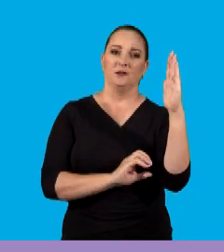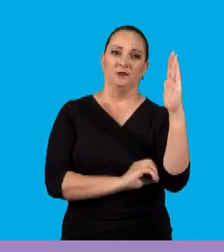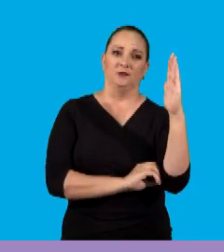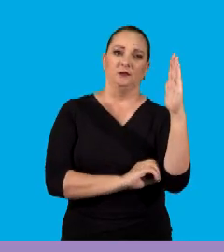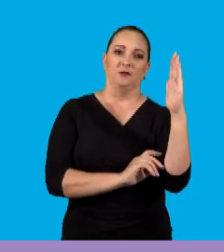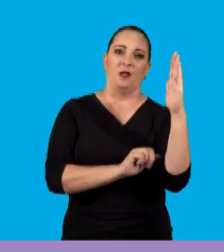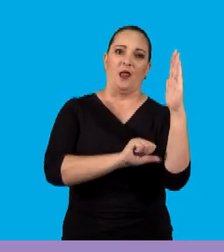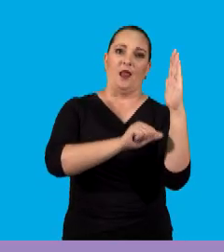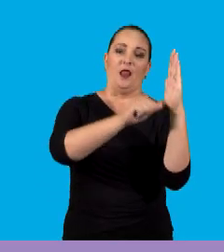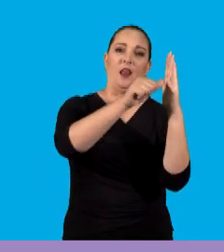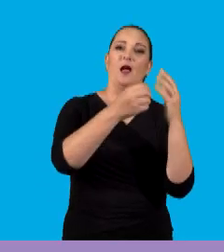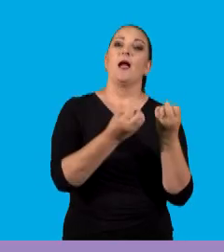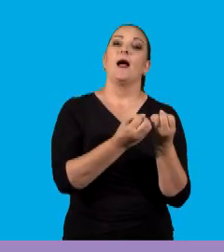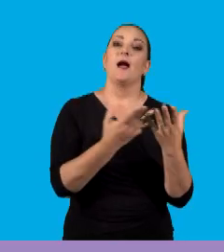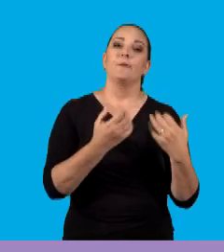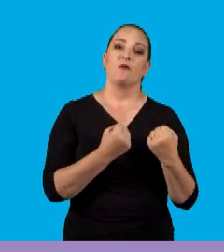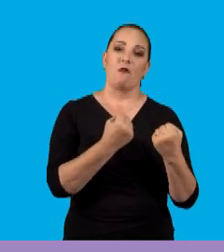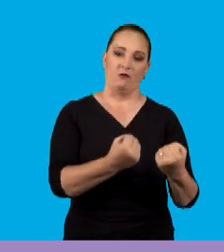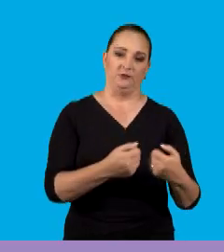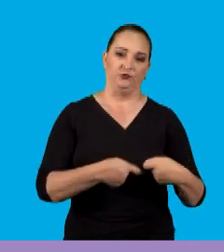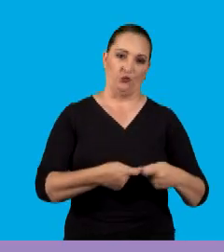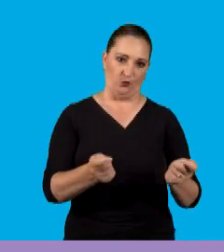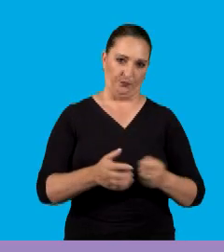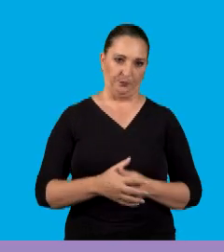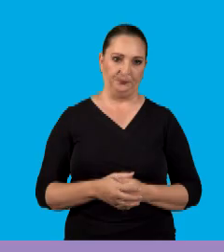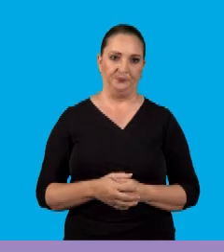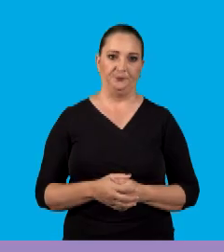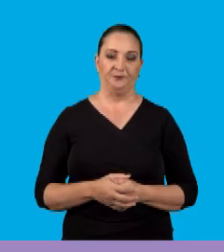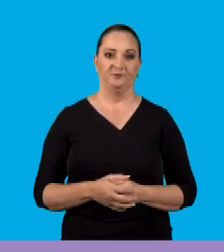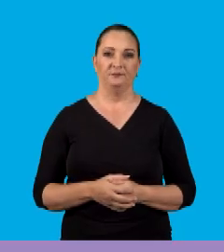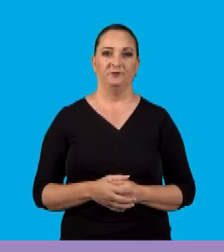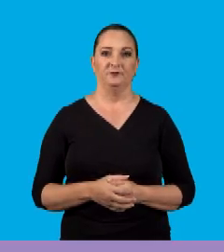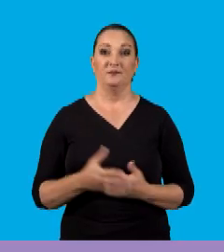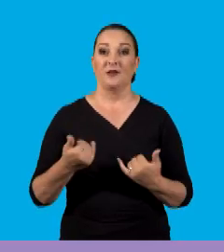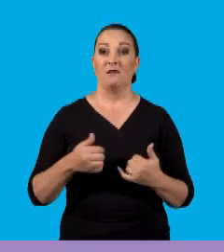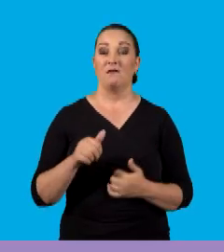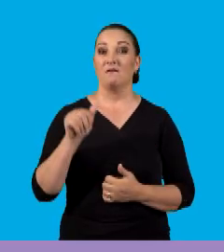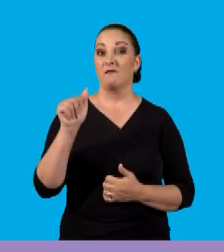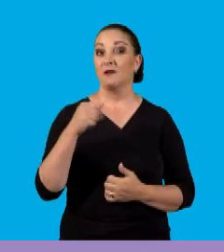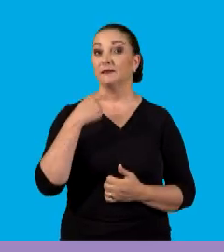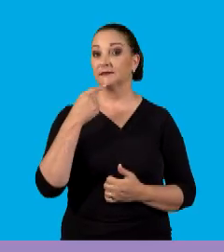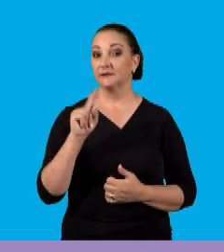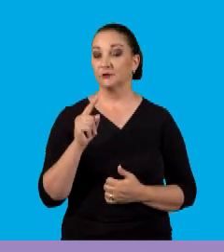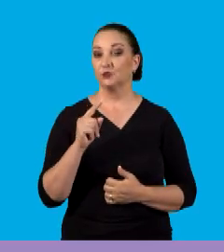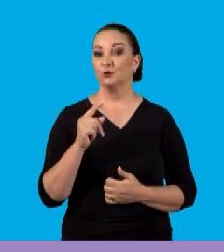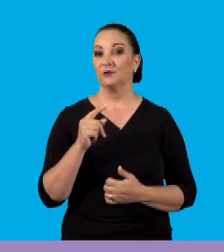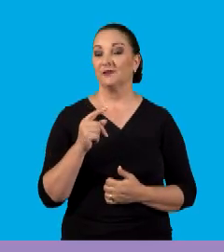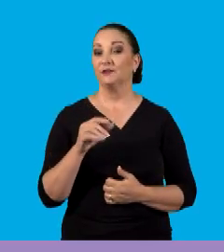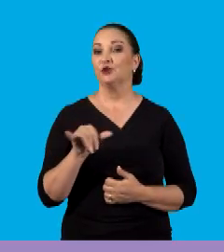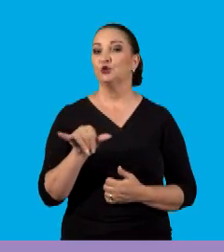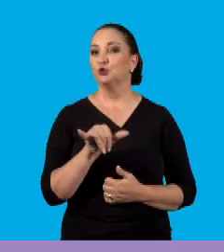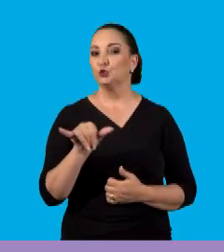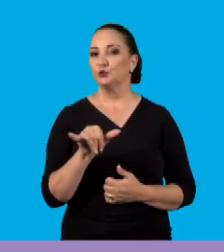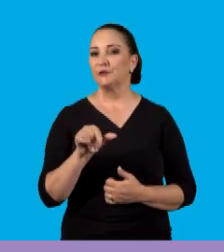we can see that those are the number of cars sold. So our question there for A says, identify the